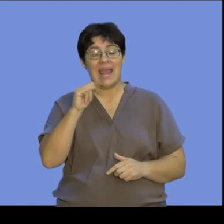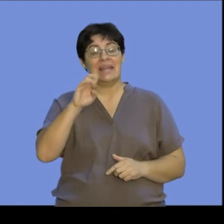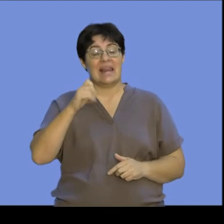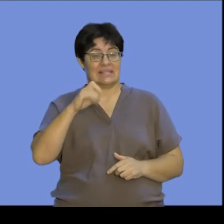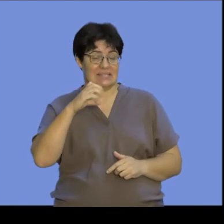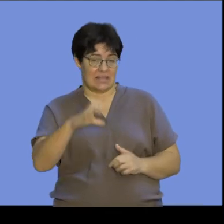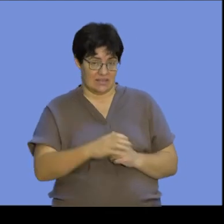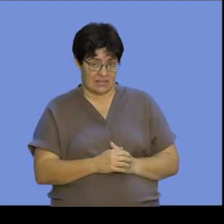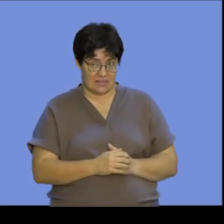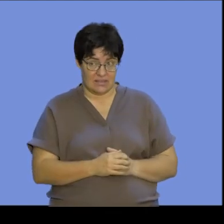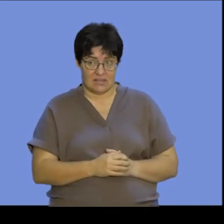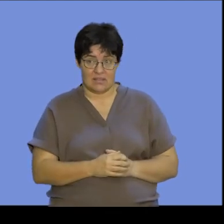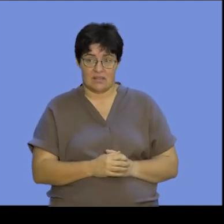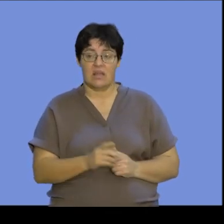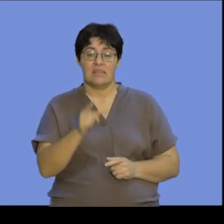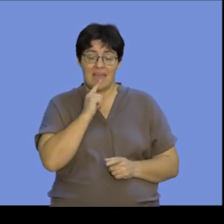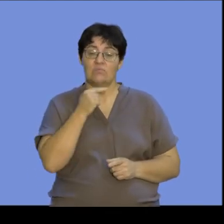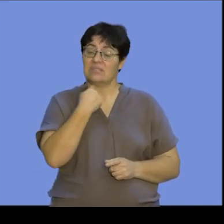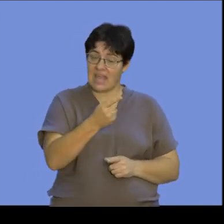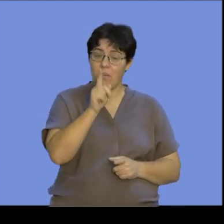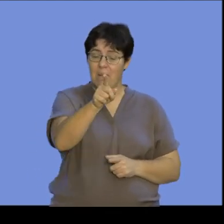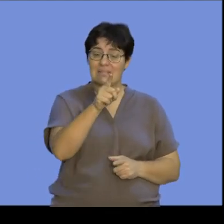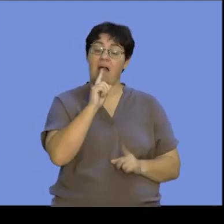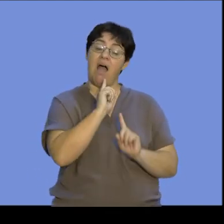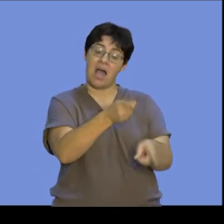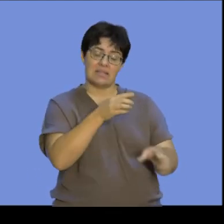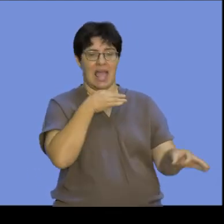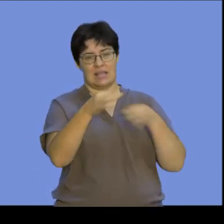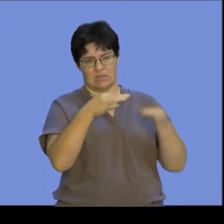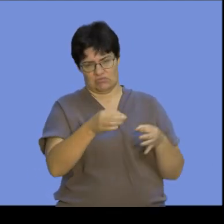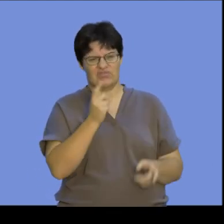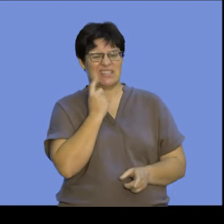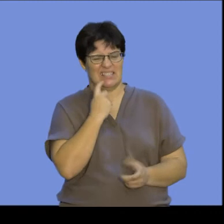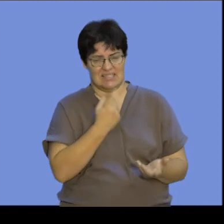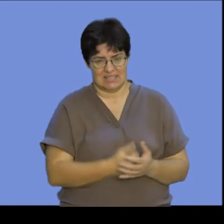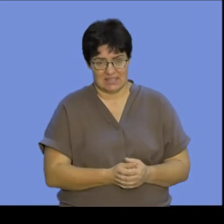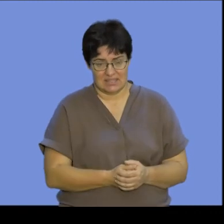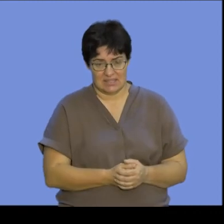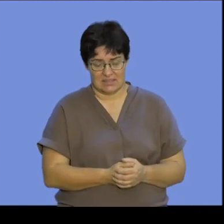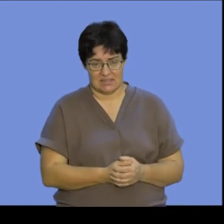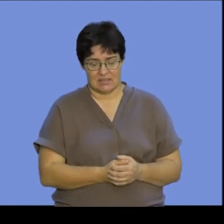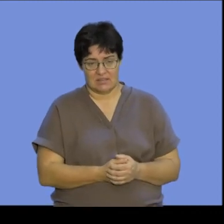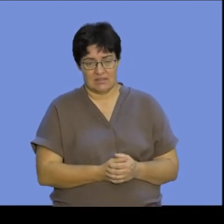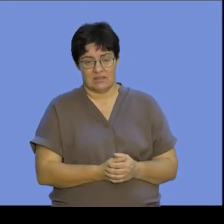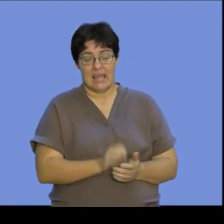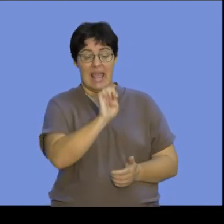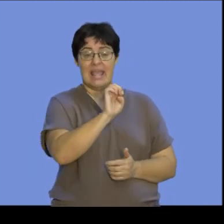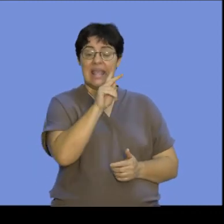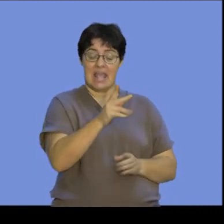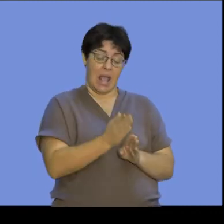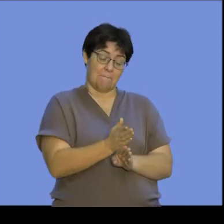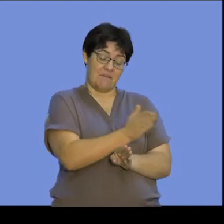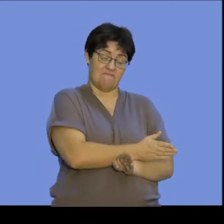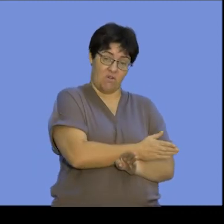they say, explain your answer. It's an easy explanation. The kinetic energy before the collision